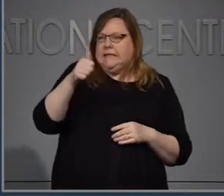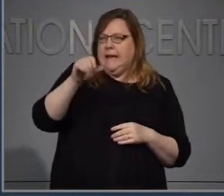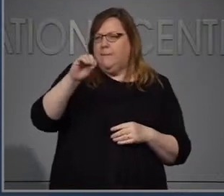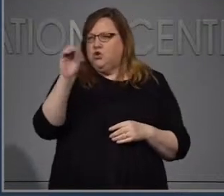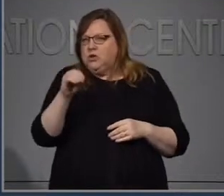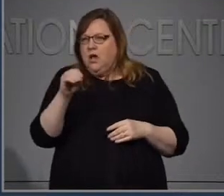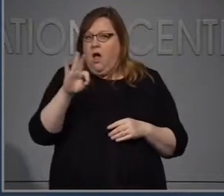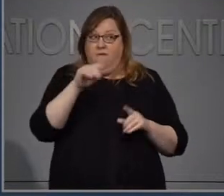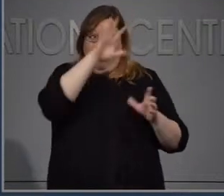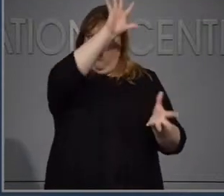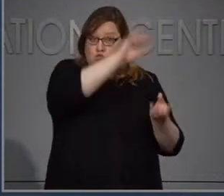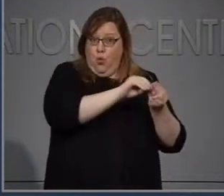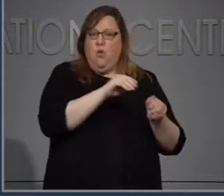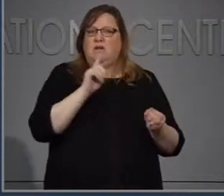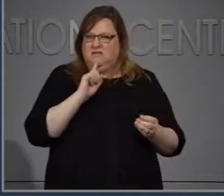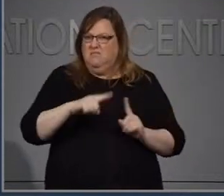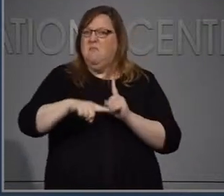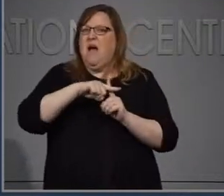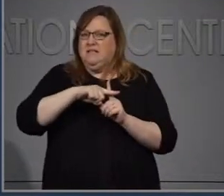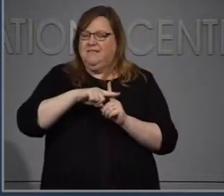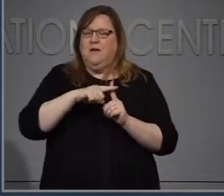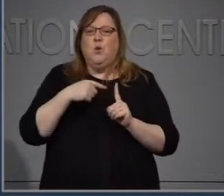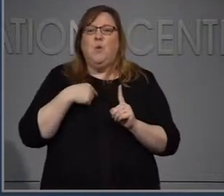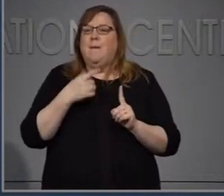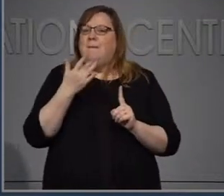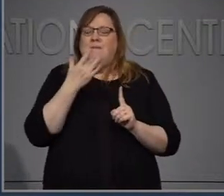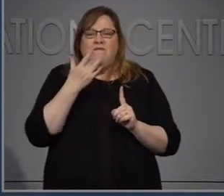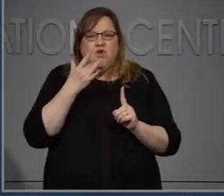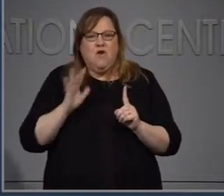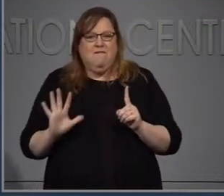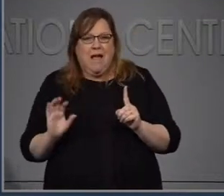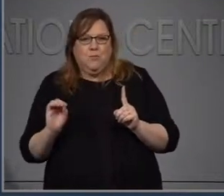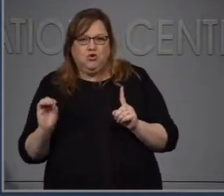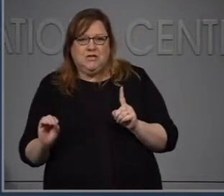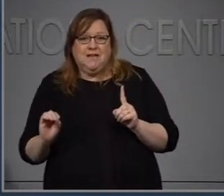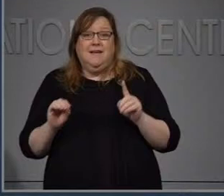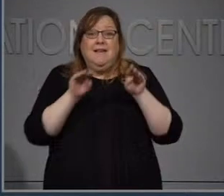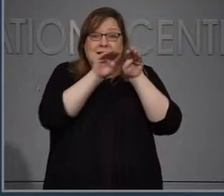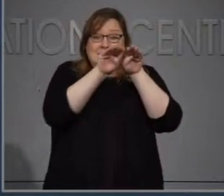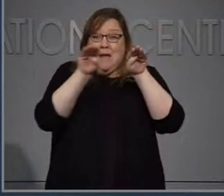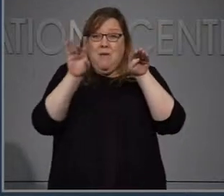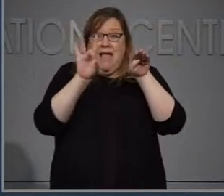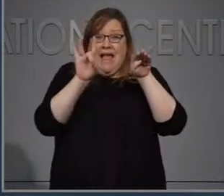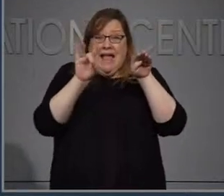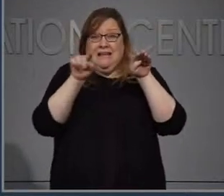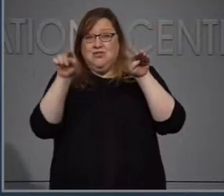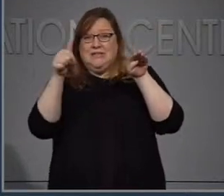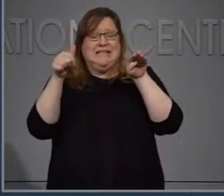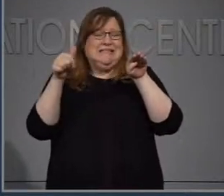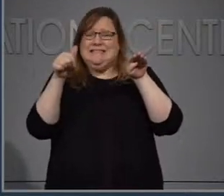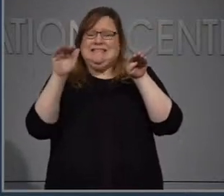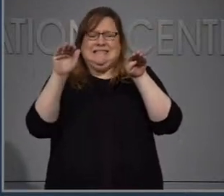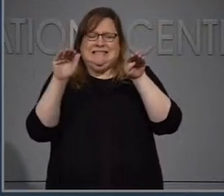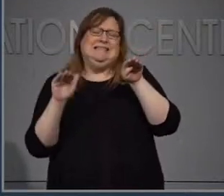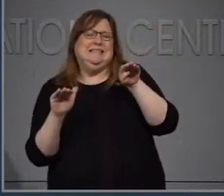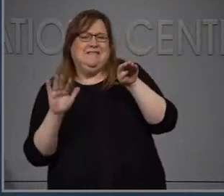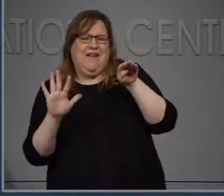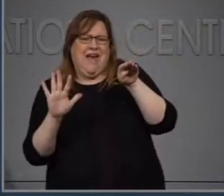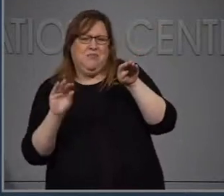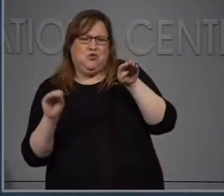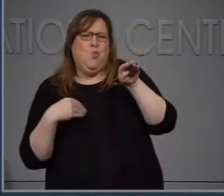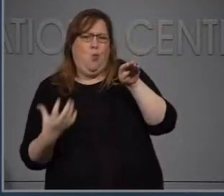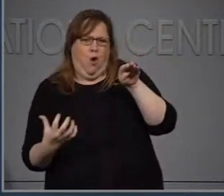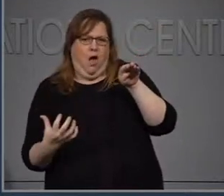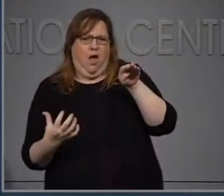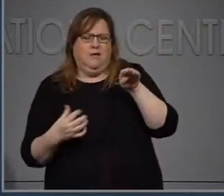we'd like to see this be closer to 5%, so it remains elevated. Our next graph here is